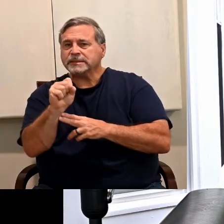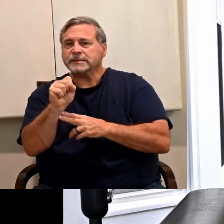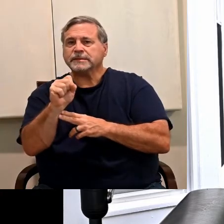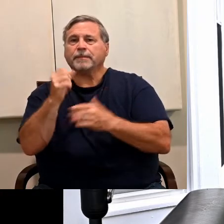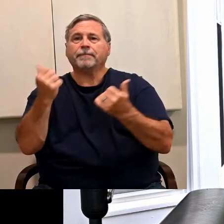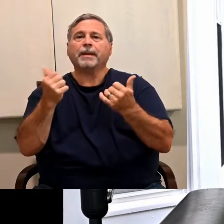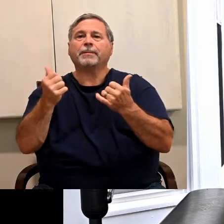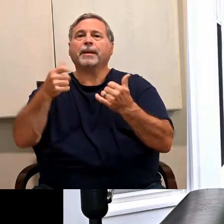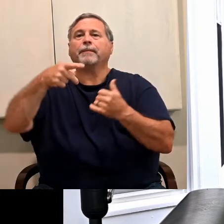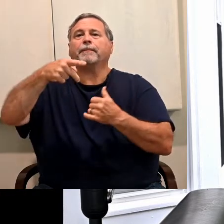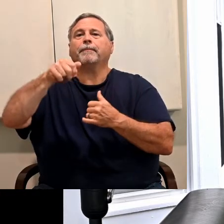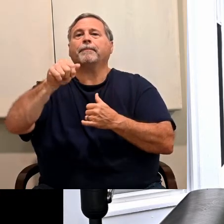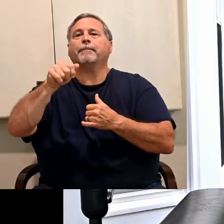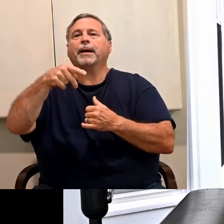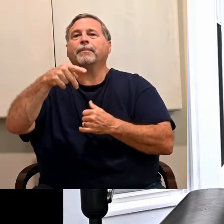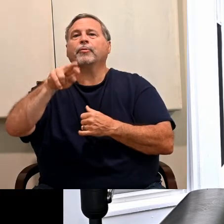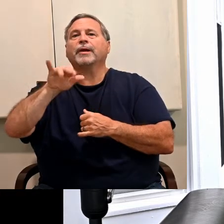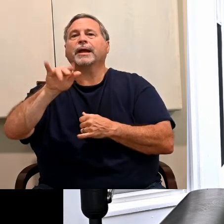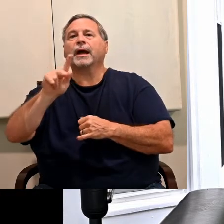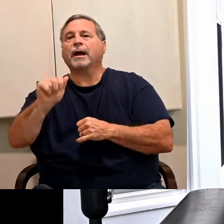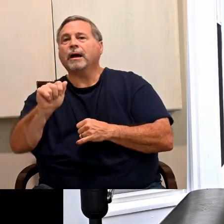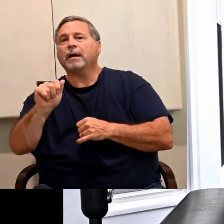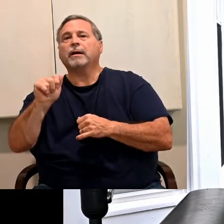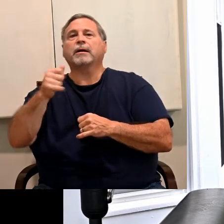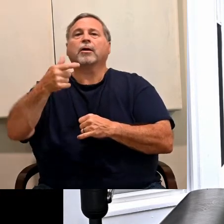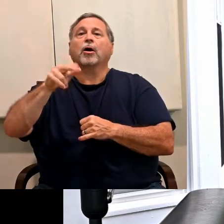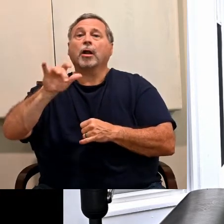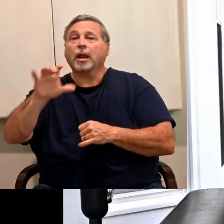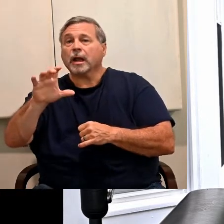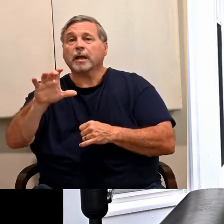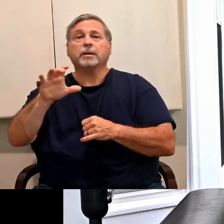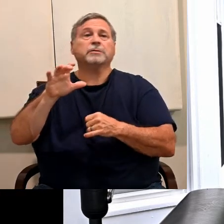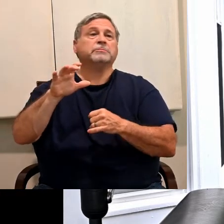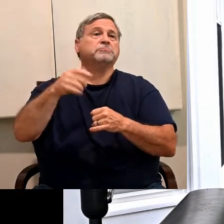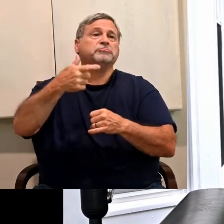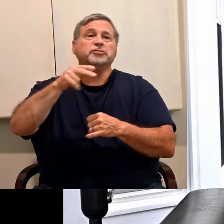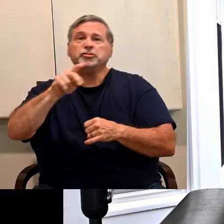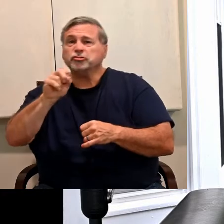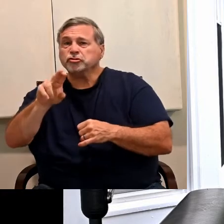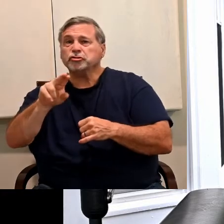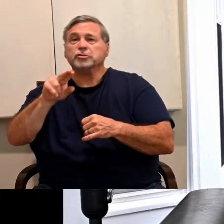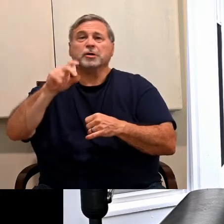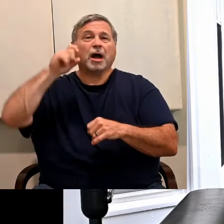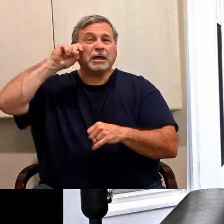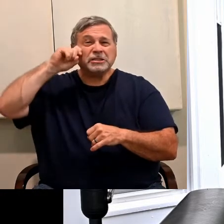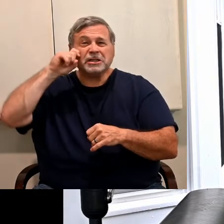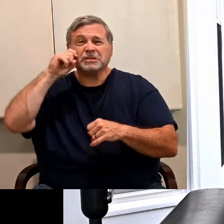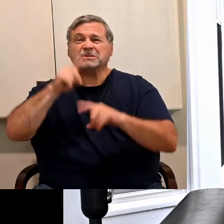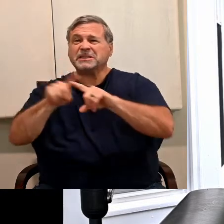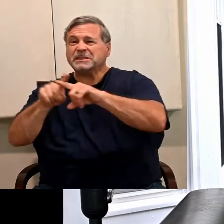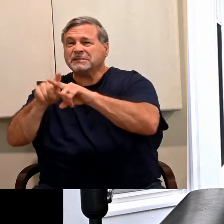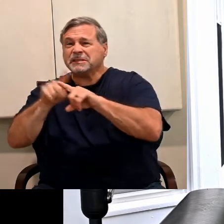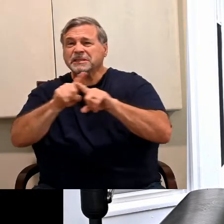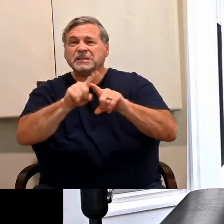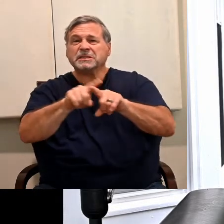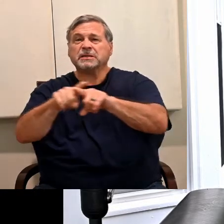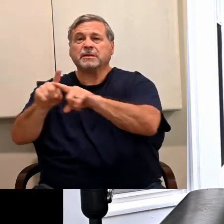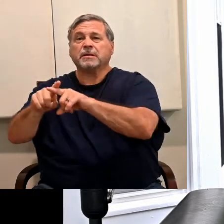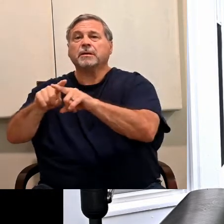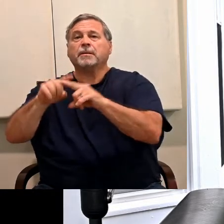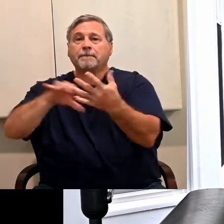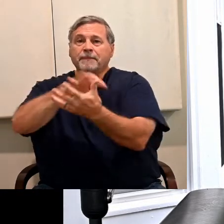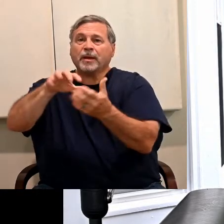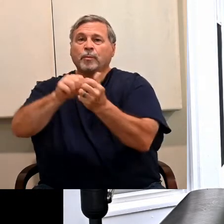like possibly some smoked paprika, some garlic, some ginger, some onion, different